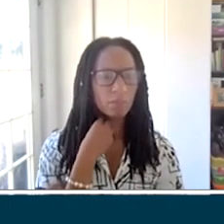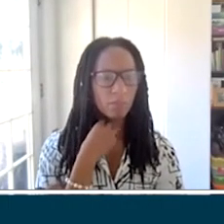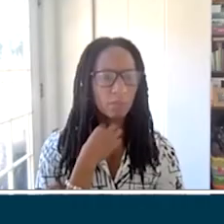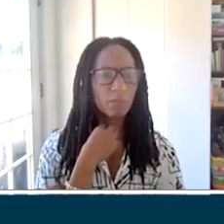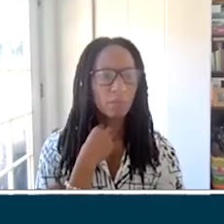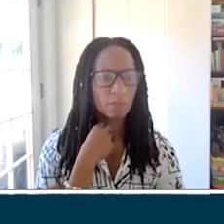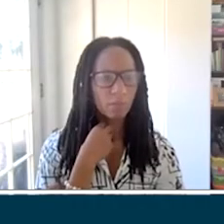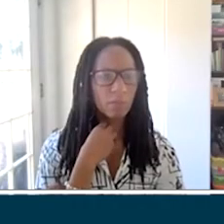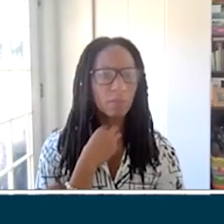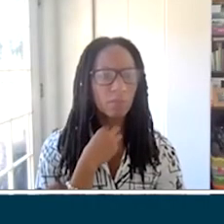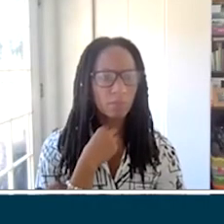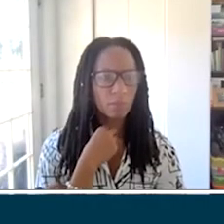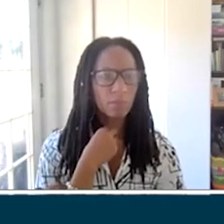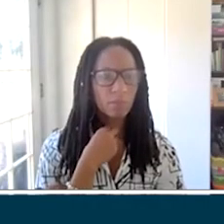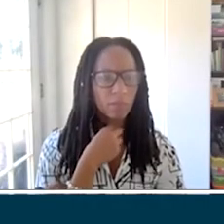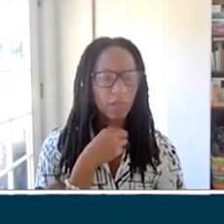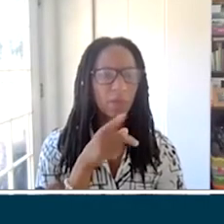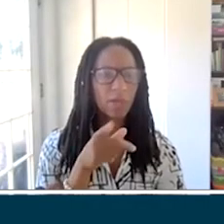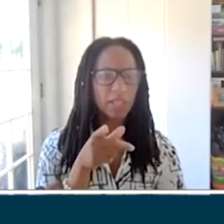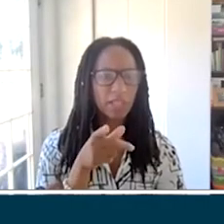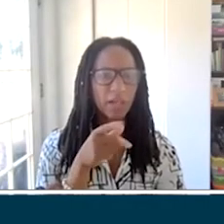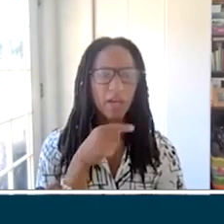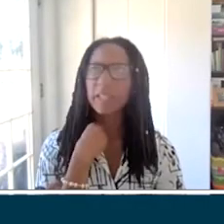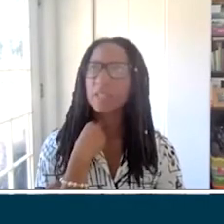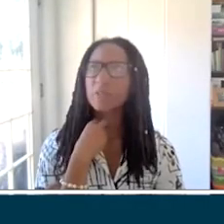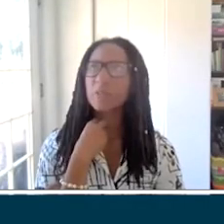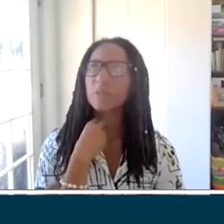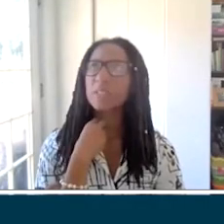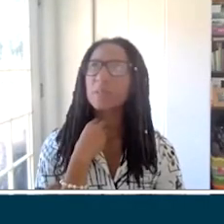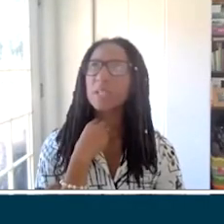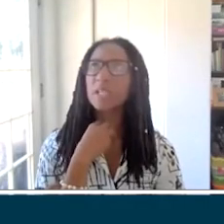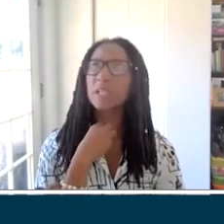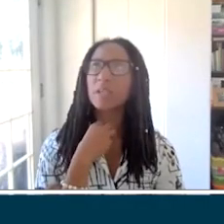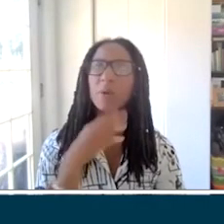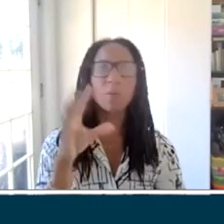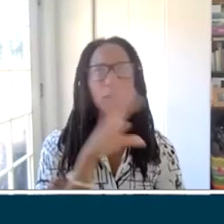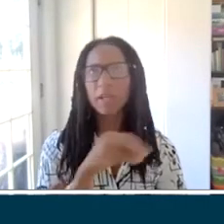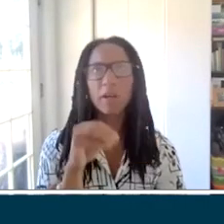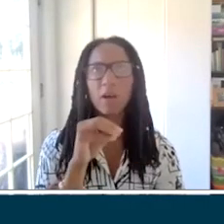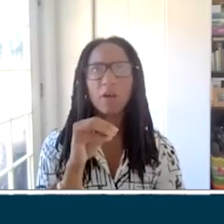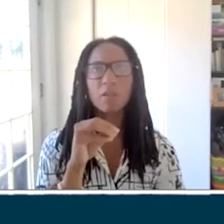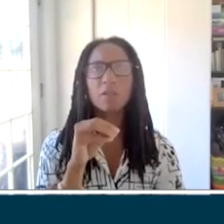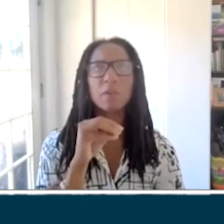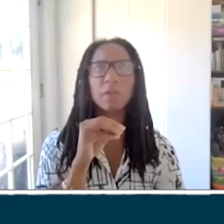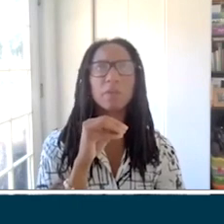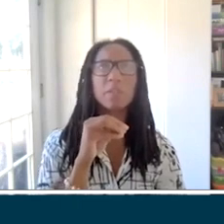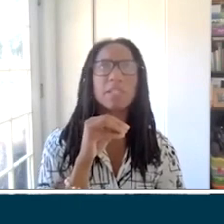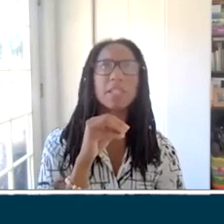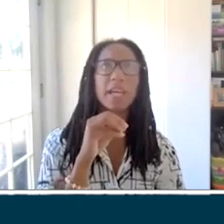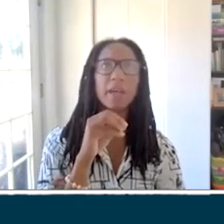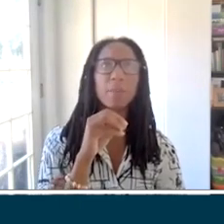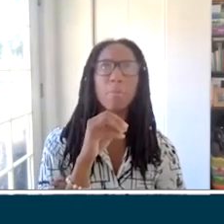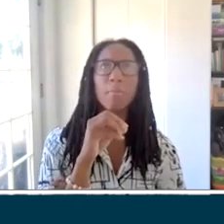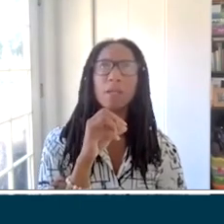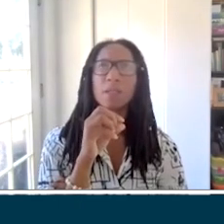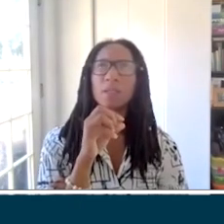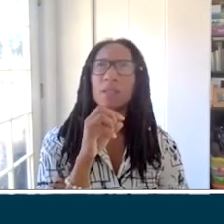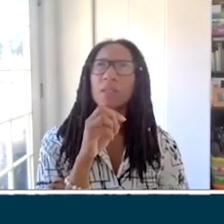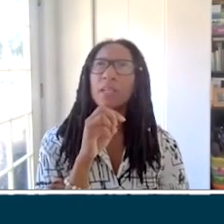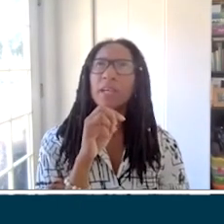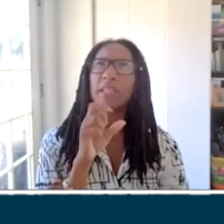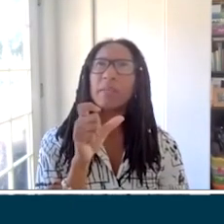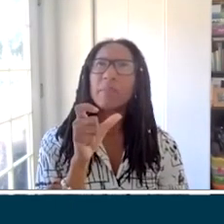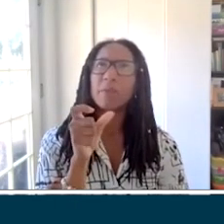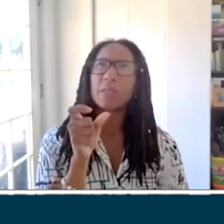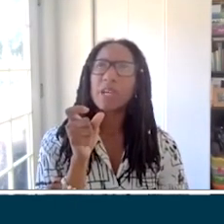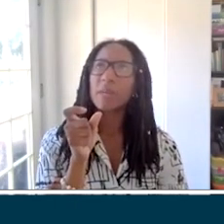to get us there a little bit, Leticia. So I was glad for that. Well, and I think Ari too, there was something, well, in all of